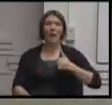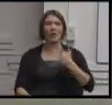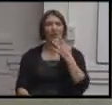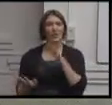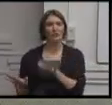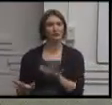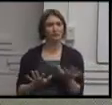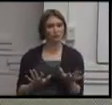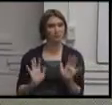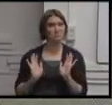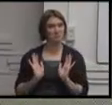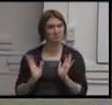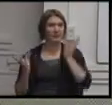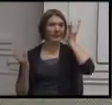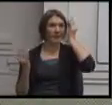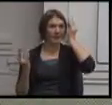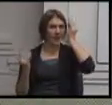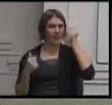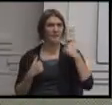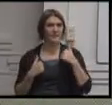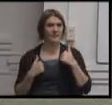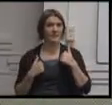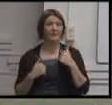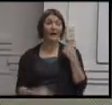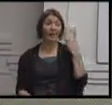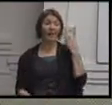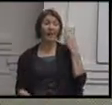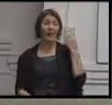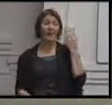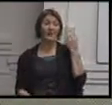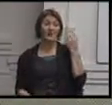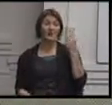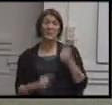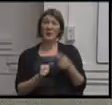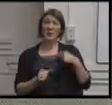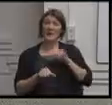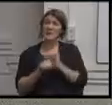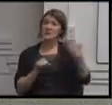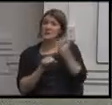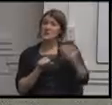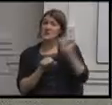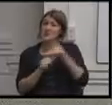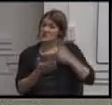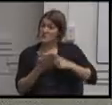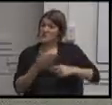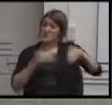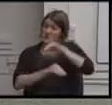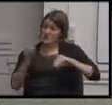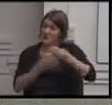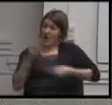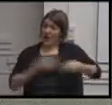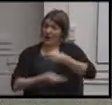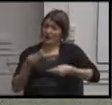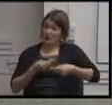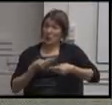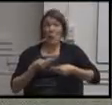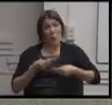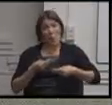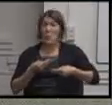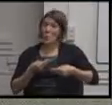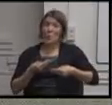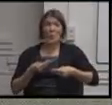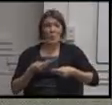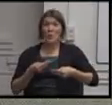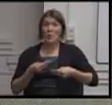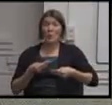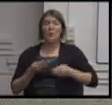to spend some time to think about it. Last year we did a lot of work, and I think that's helping us this year.